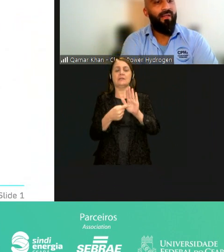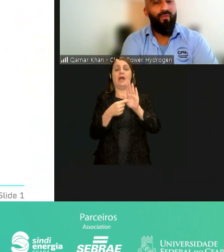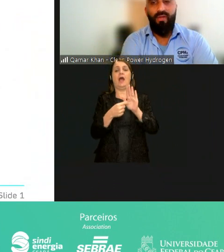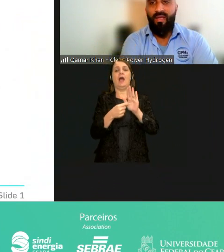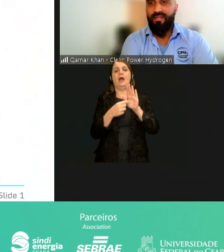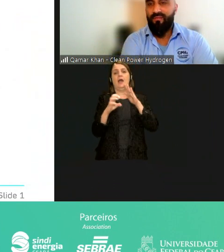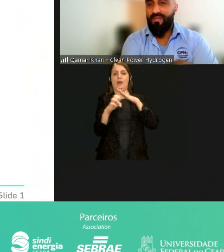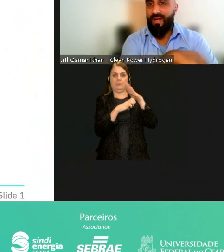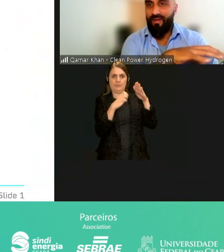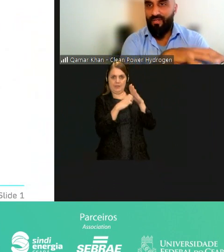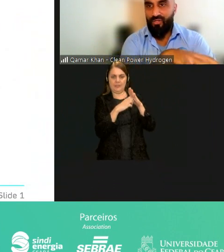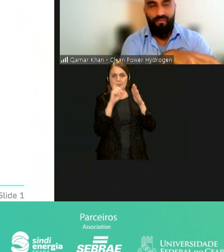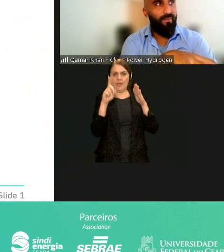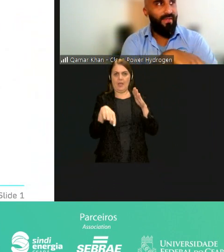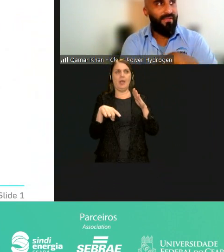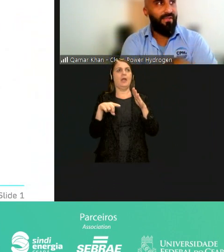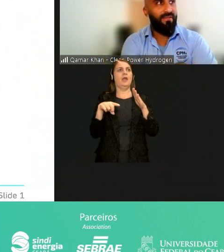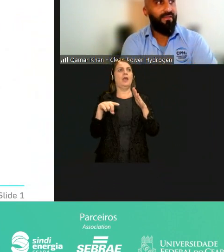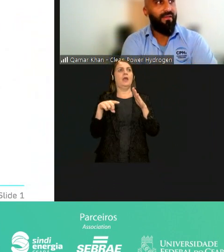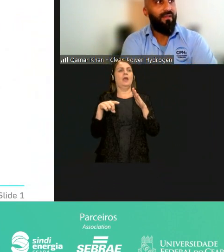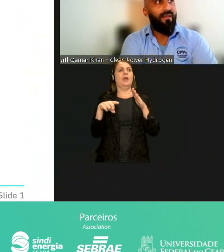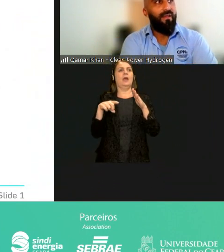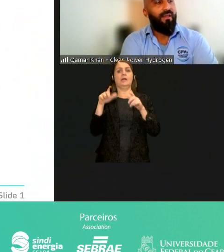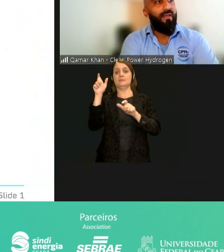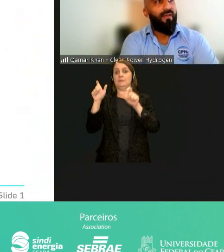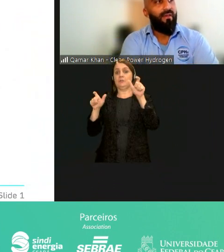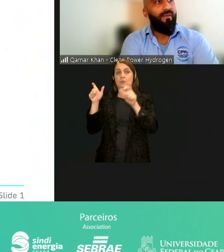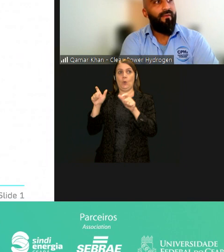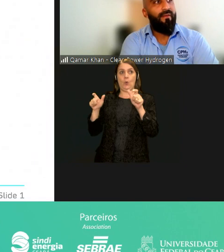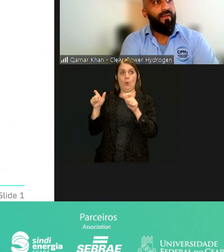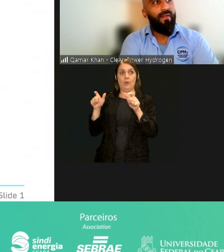I'll give you an idea of the direction of the business,